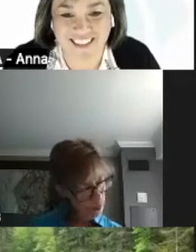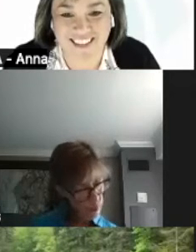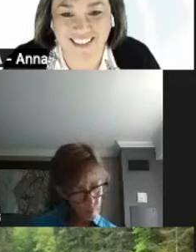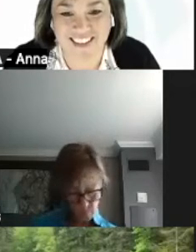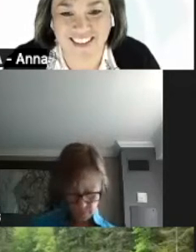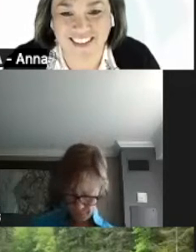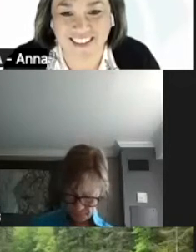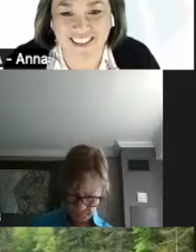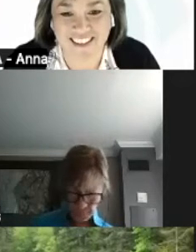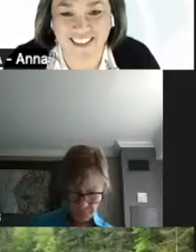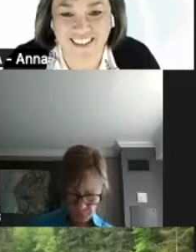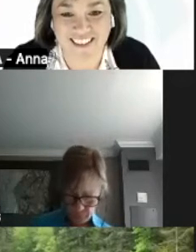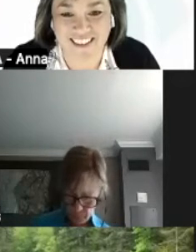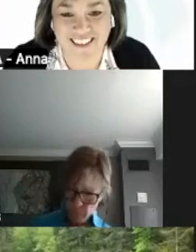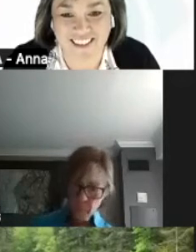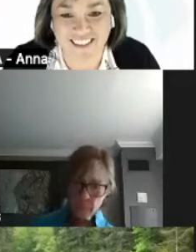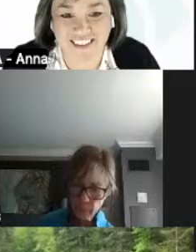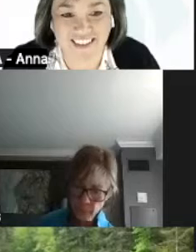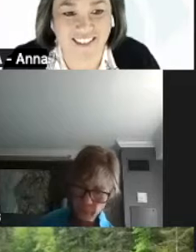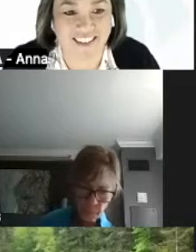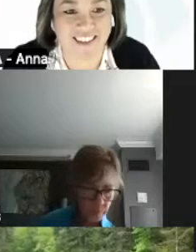of my...